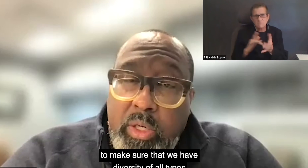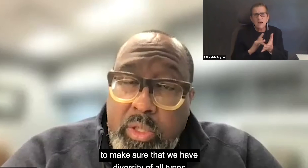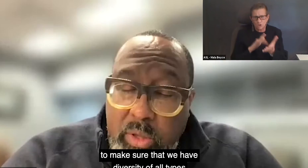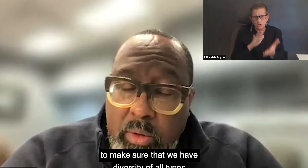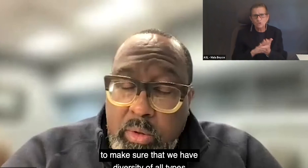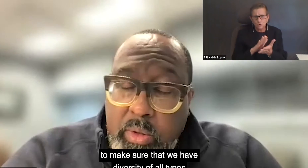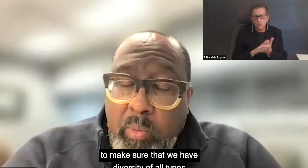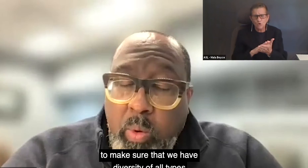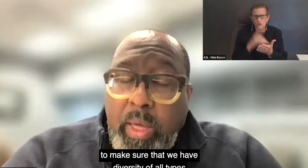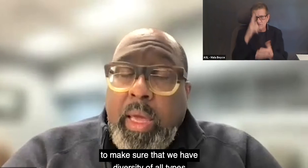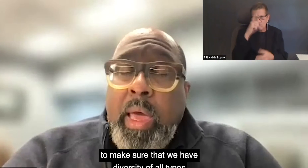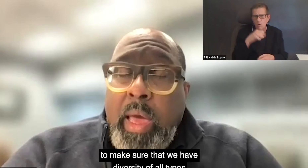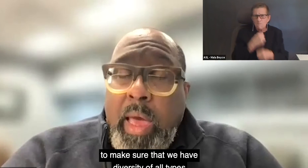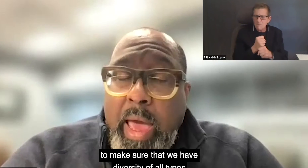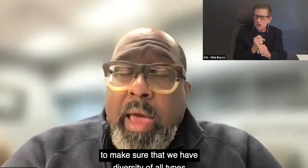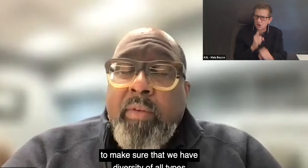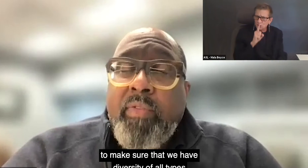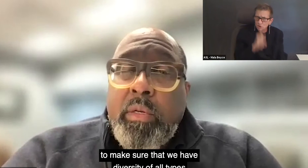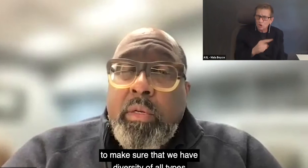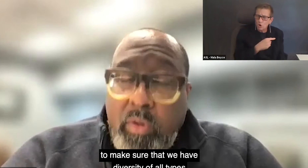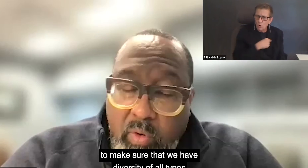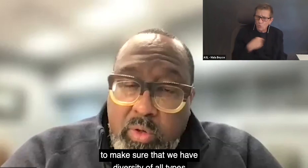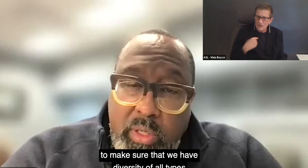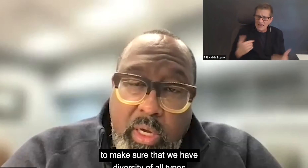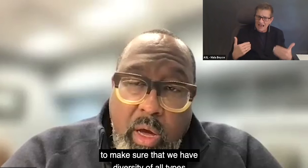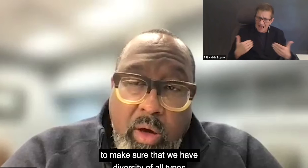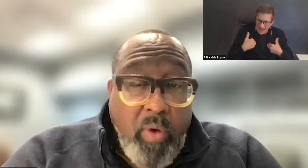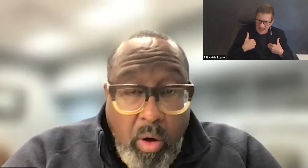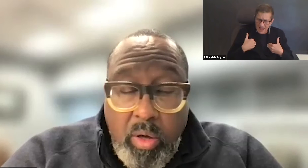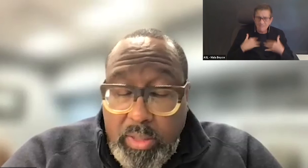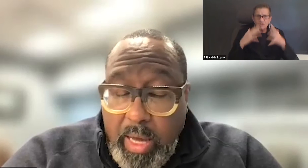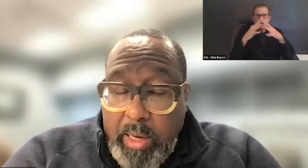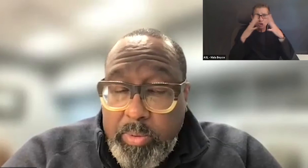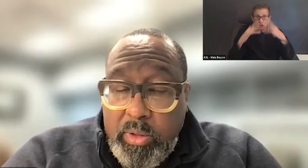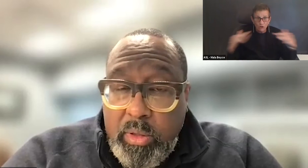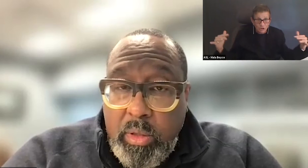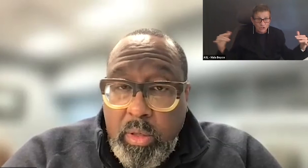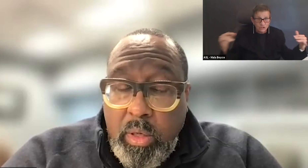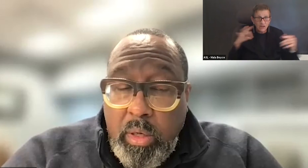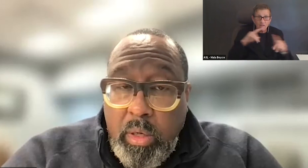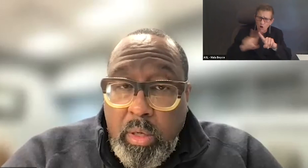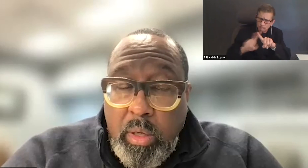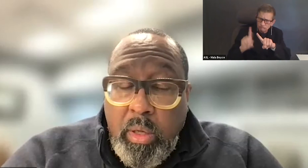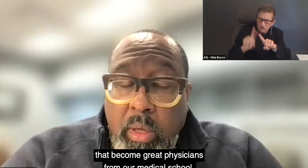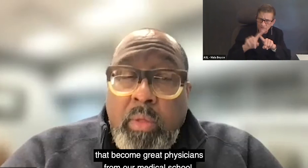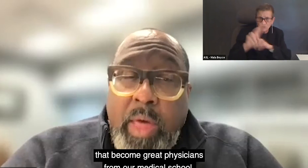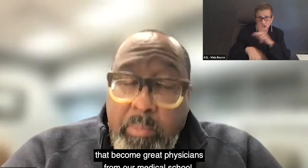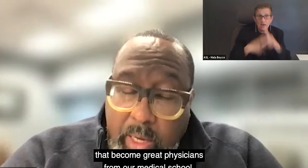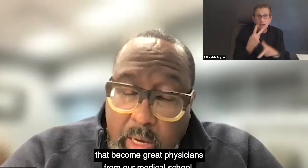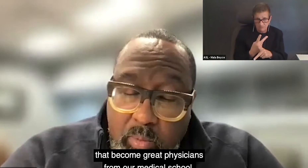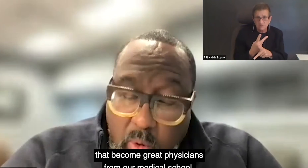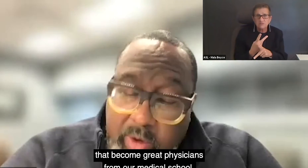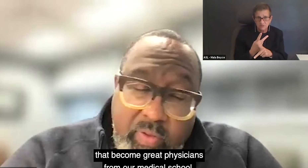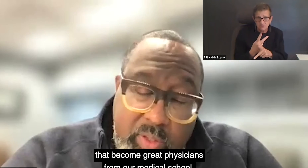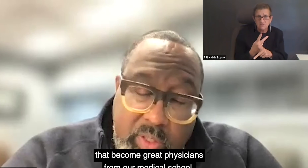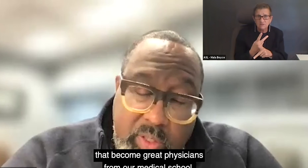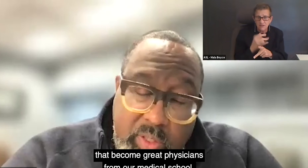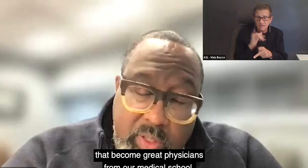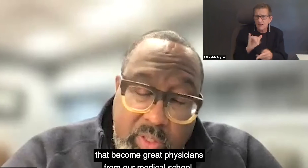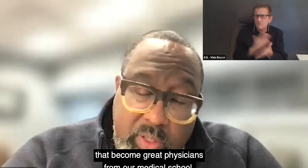that we have diversity of all types that become